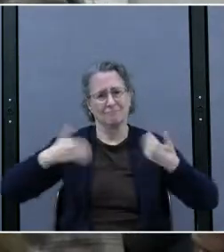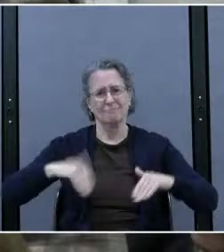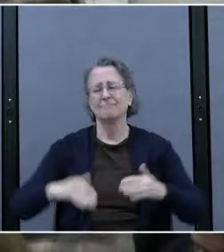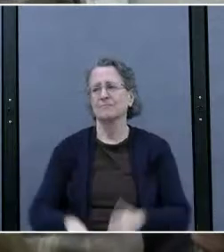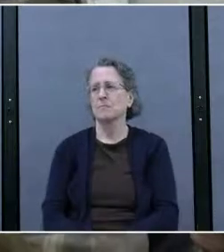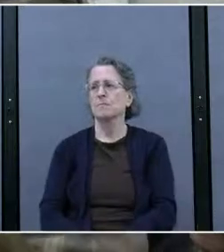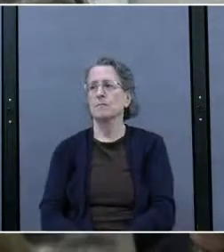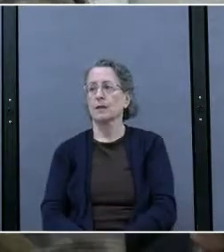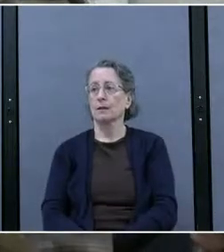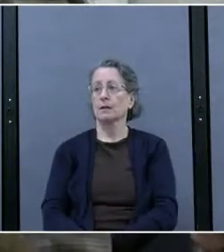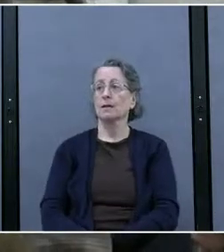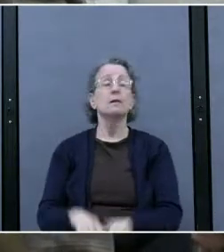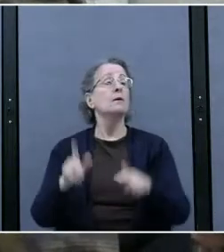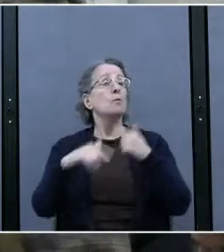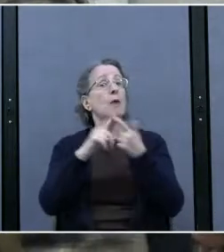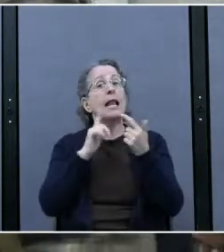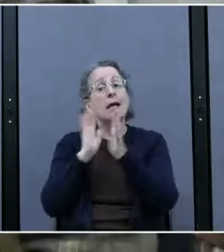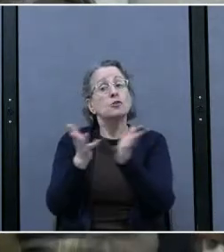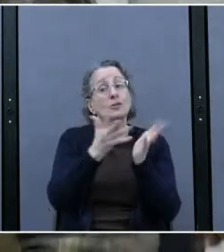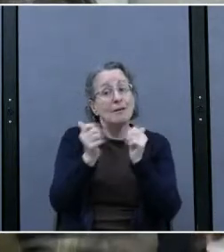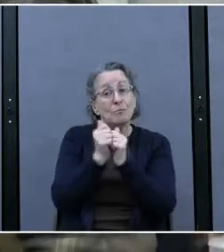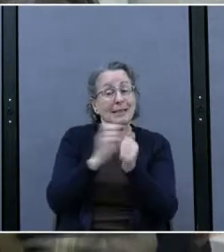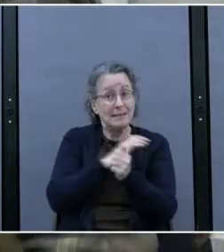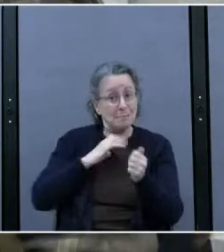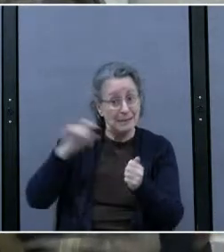my conversations with members of the committee,